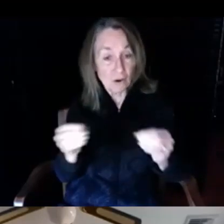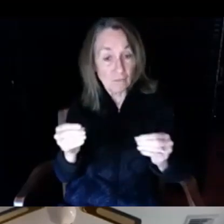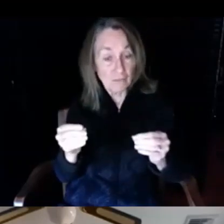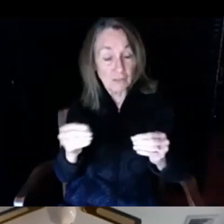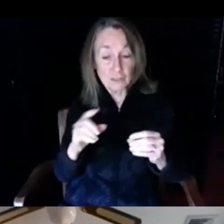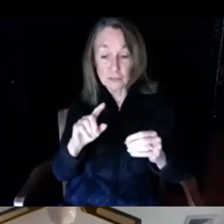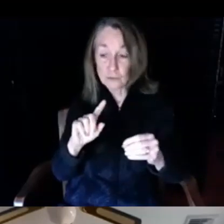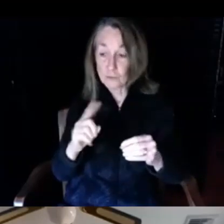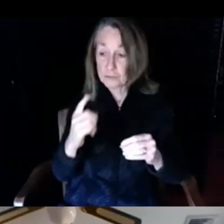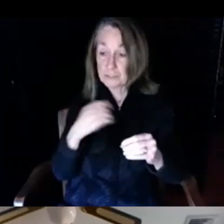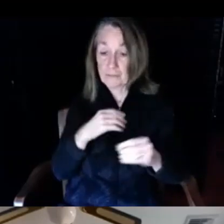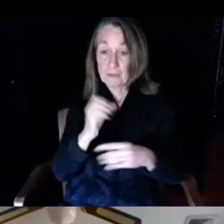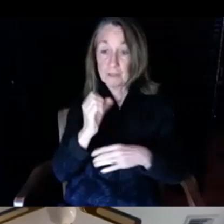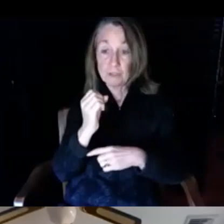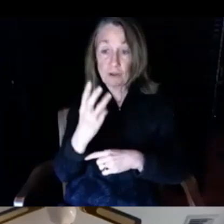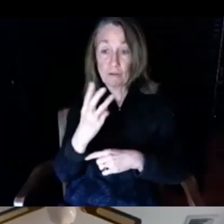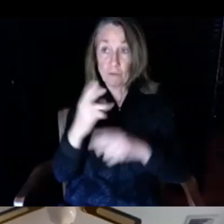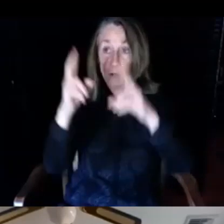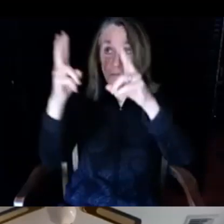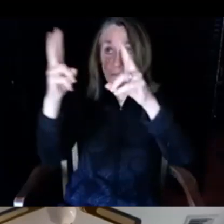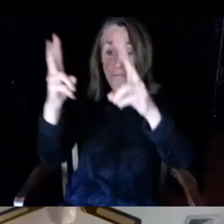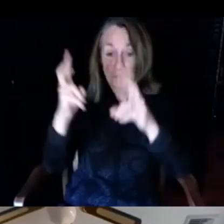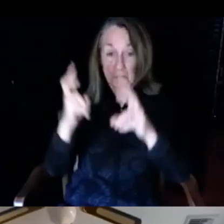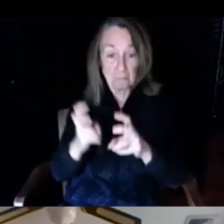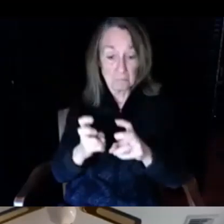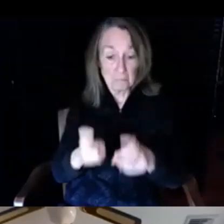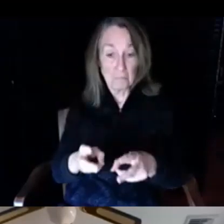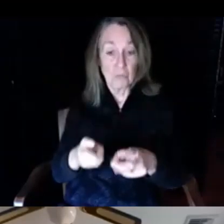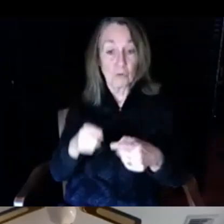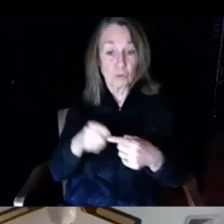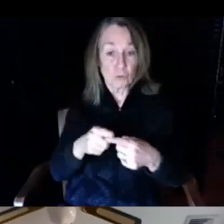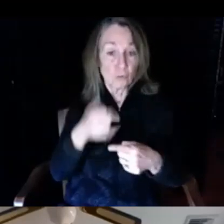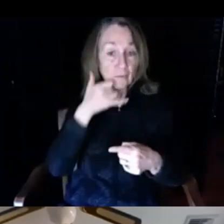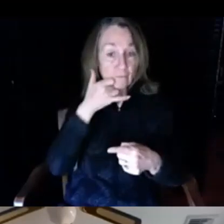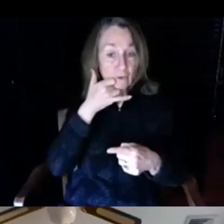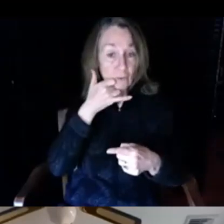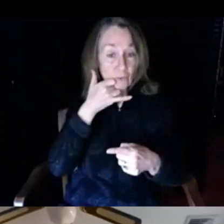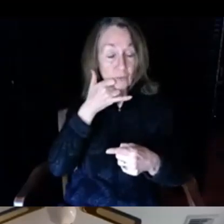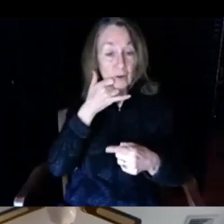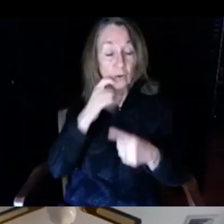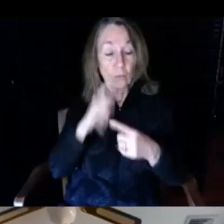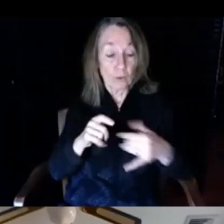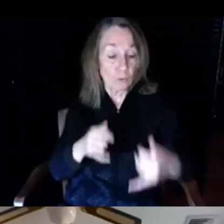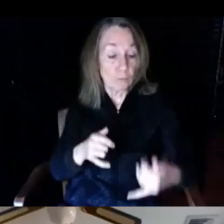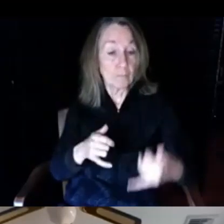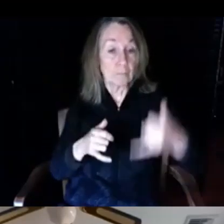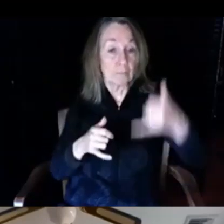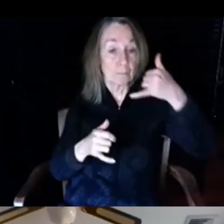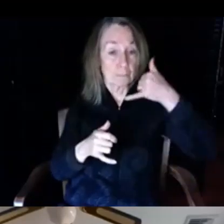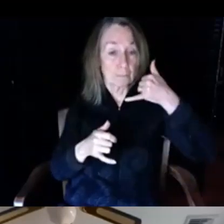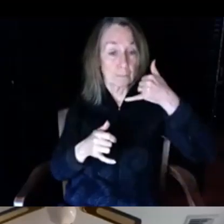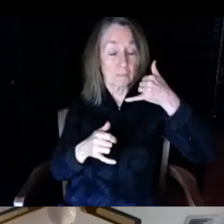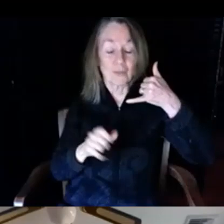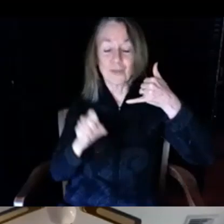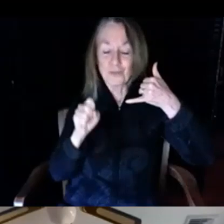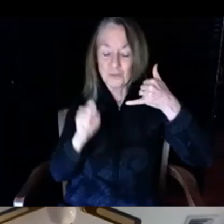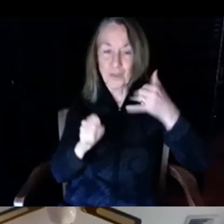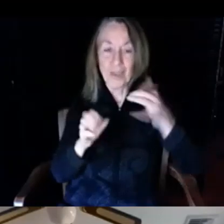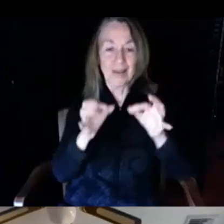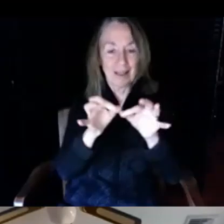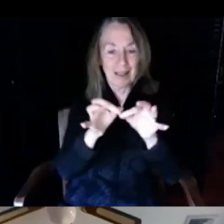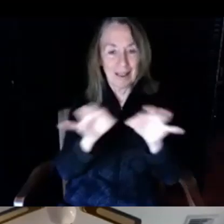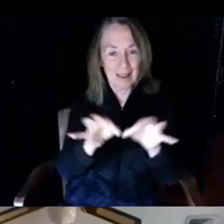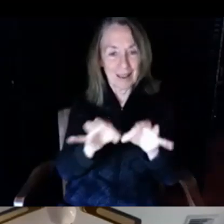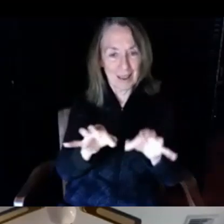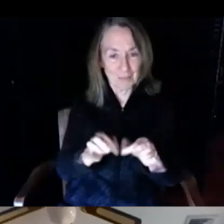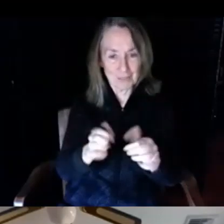have software downloaded to your actual telephone. And when you pick up that telephone, you're able to caption what's